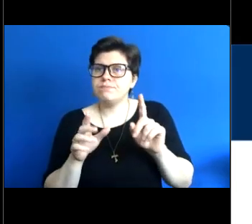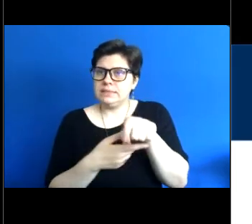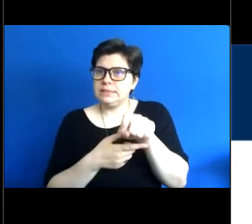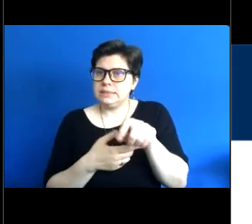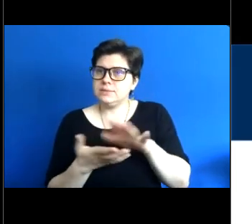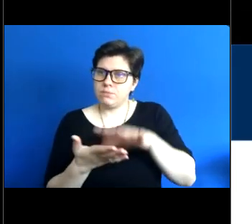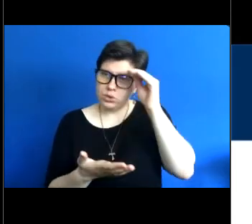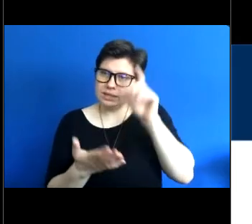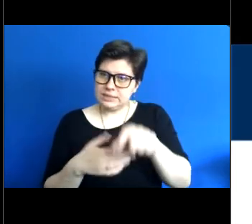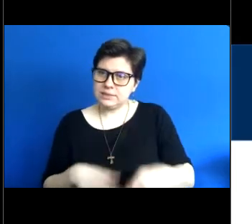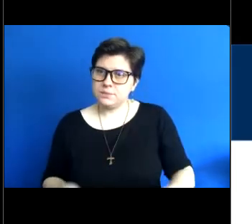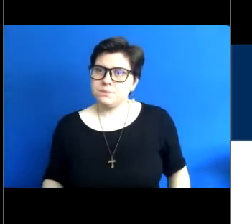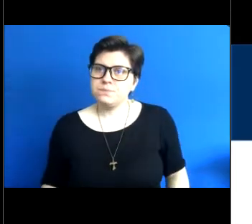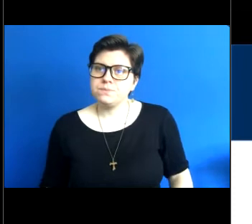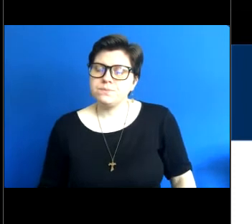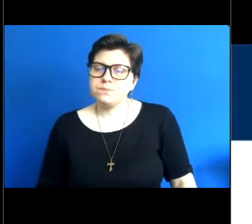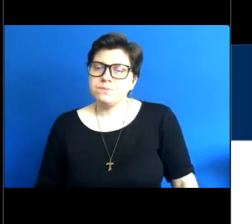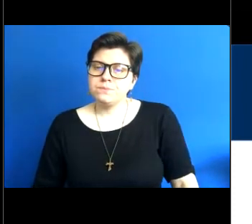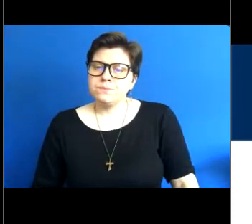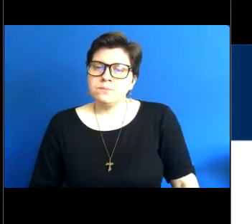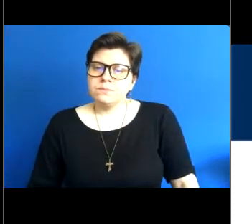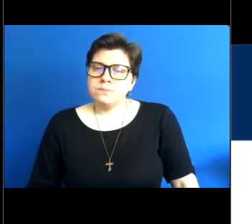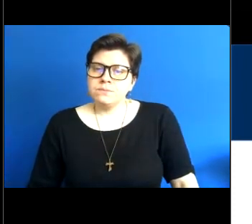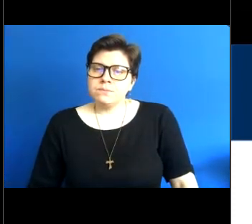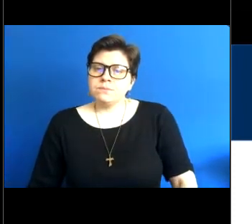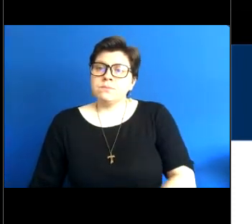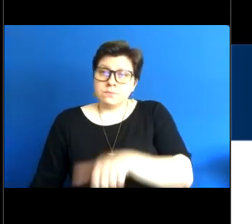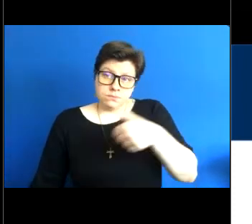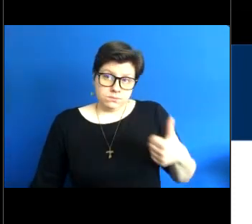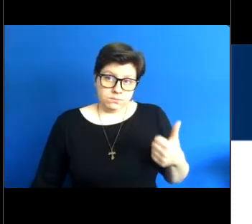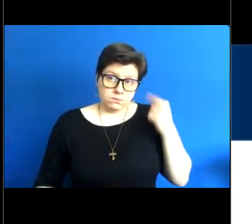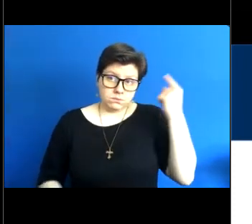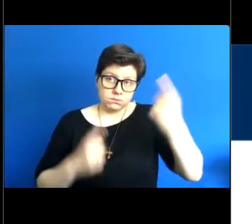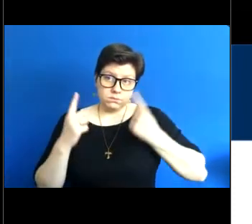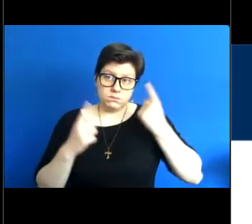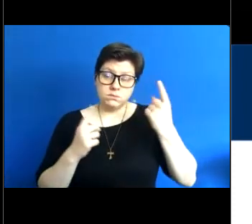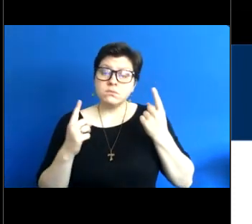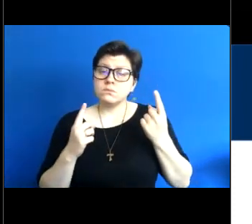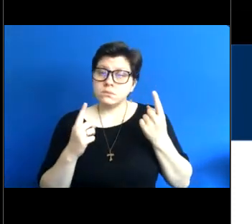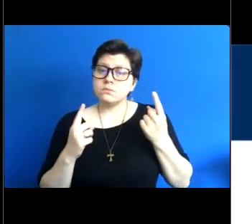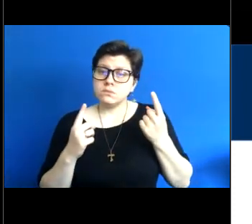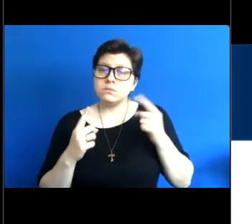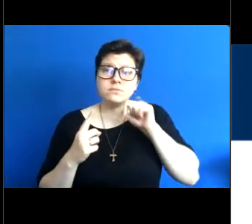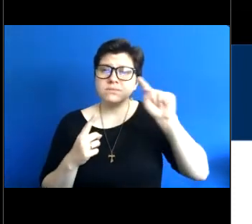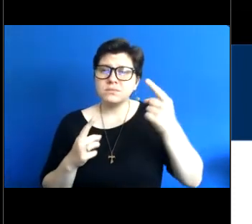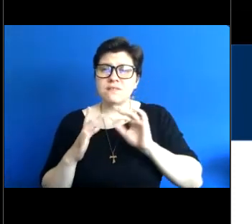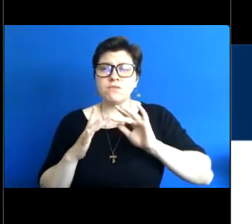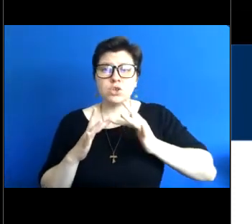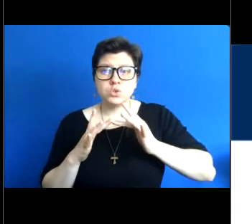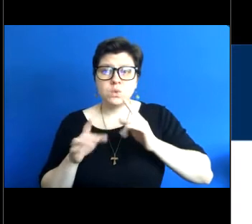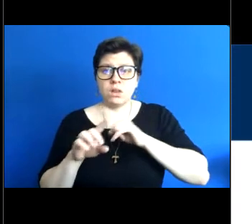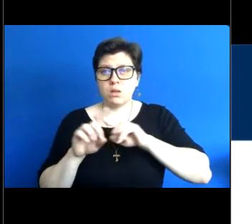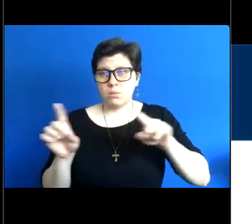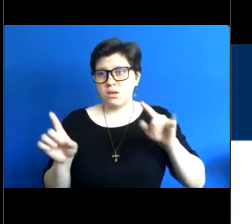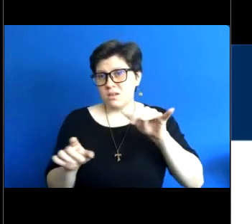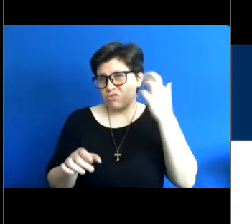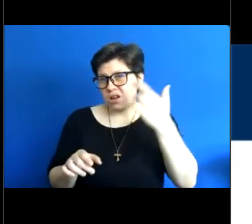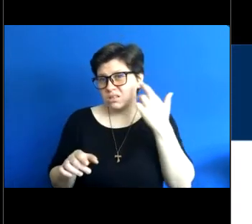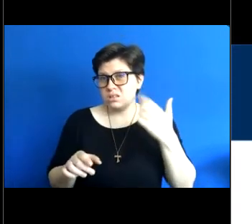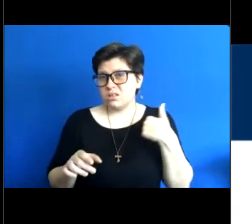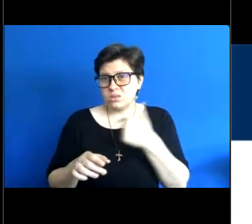needs. Another point that we need to really, really think about when we think about not only virtual, but this reality that we are